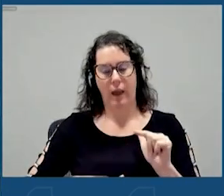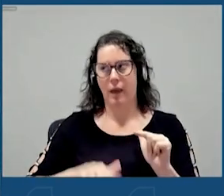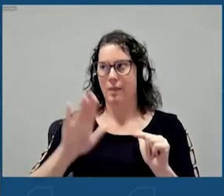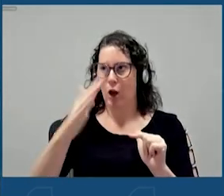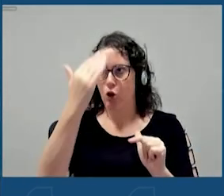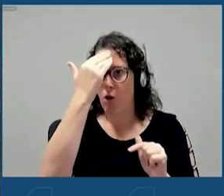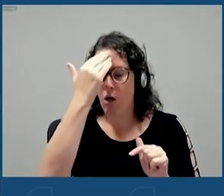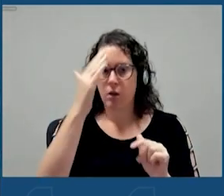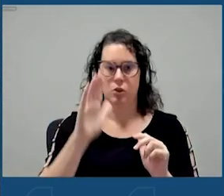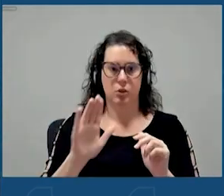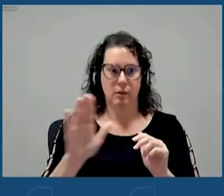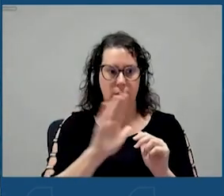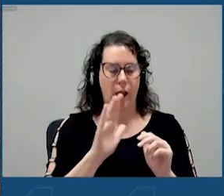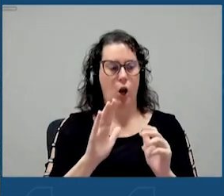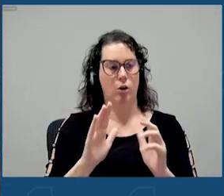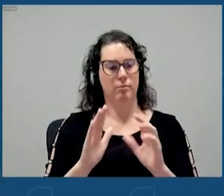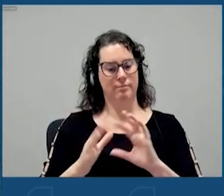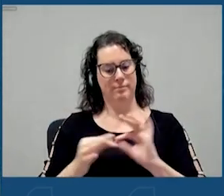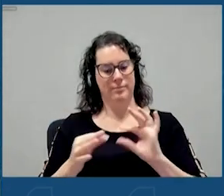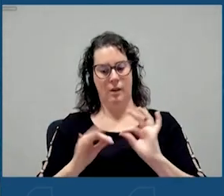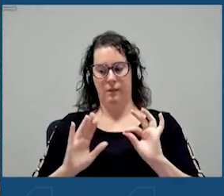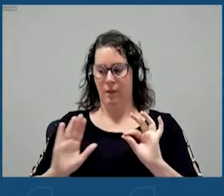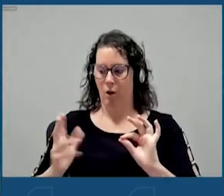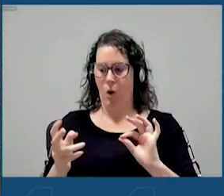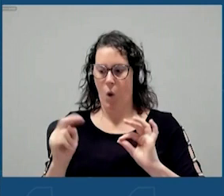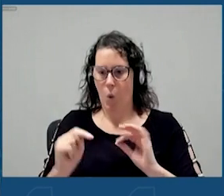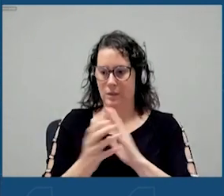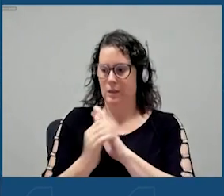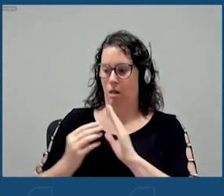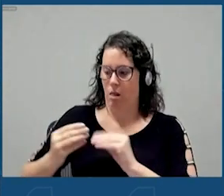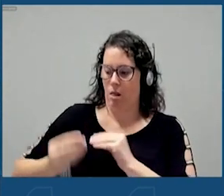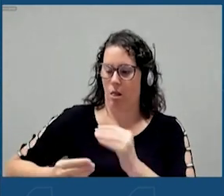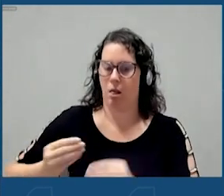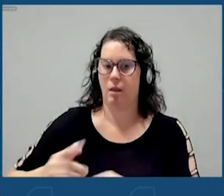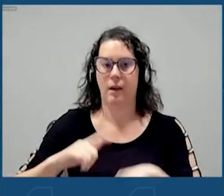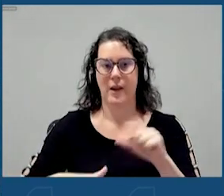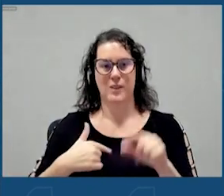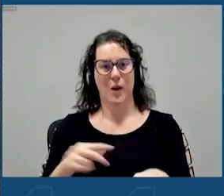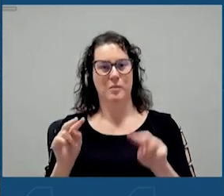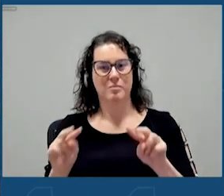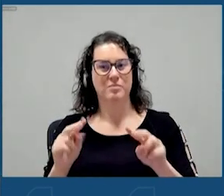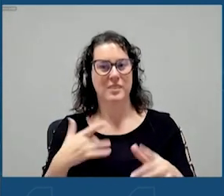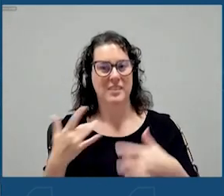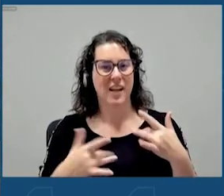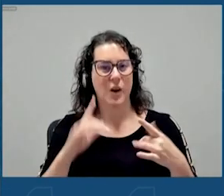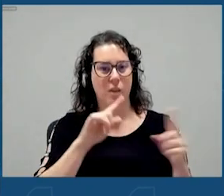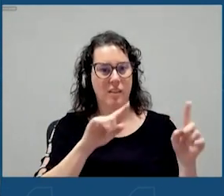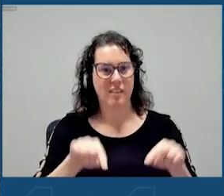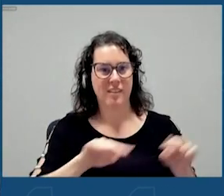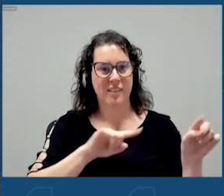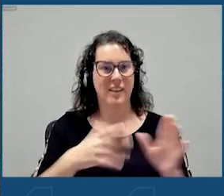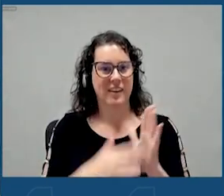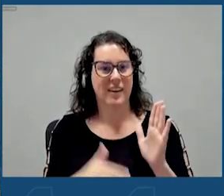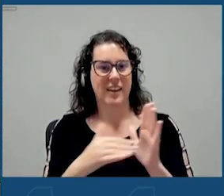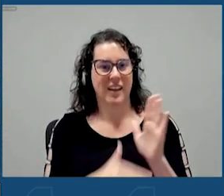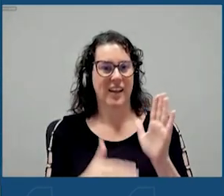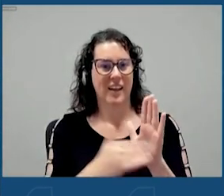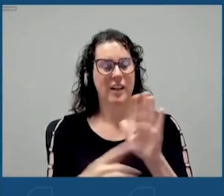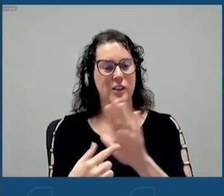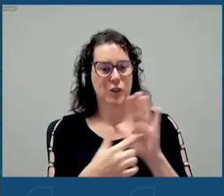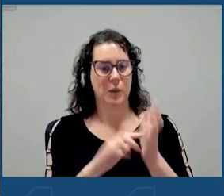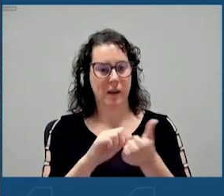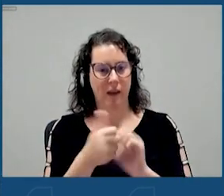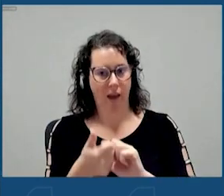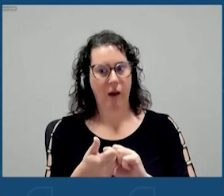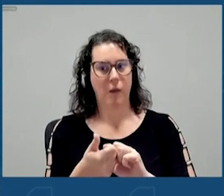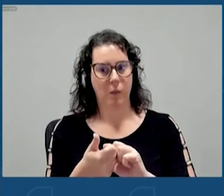their legacy of their own work. And so I'm looking to do this. I'm excited. We're going to keep coming back here over and over and over and over, showing how we're making